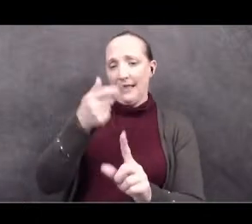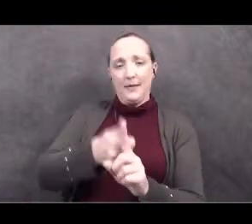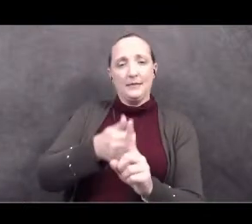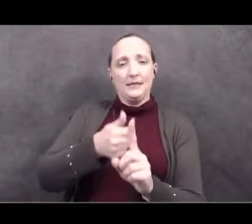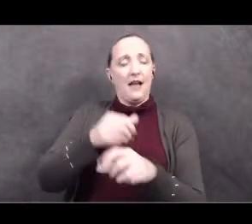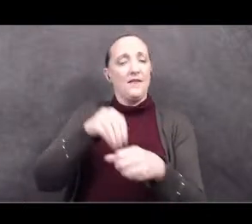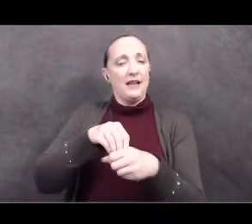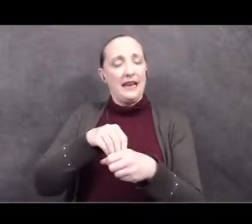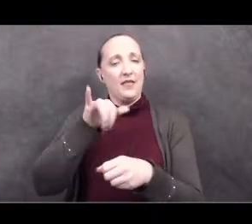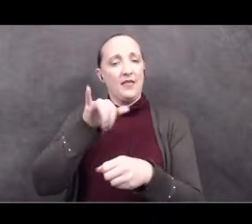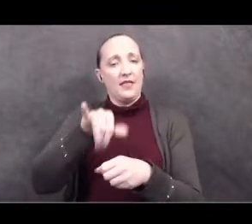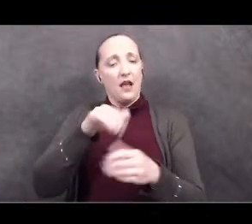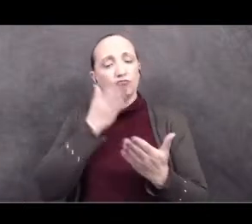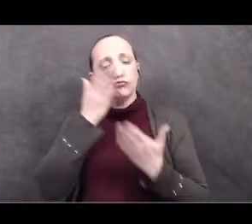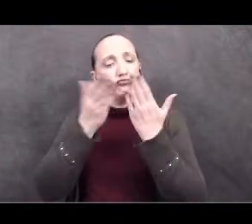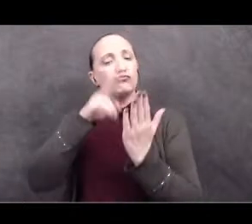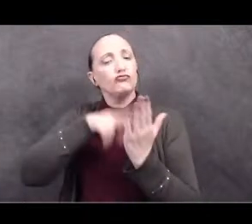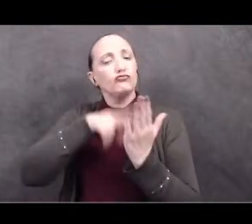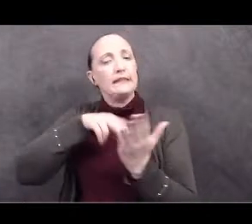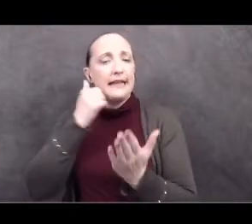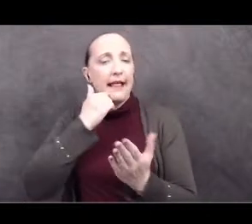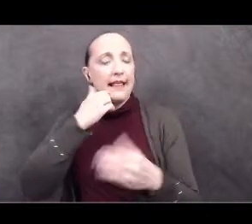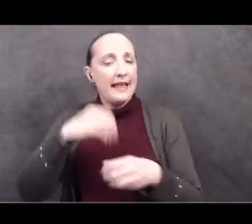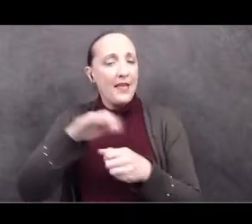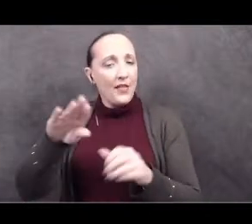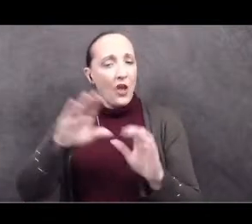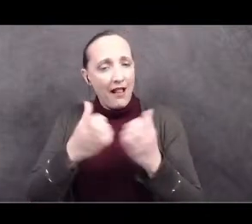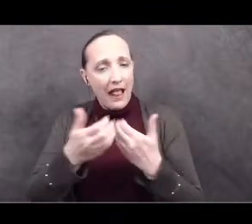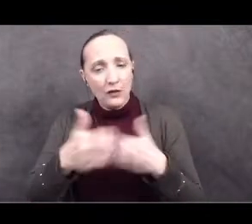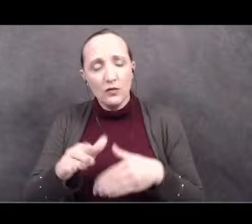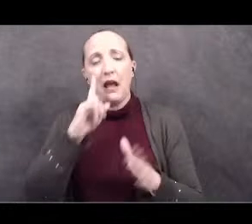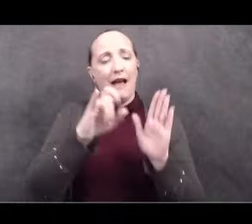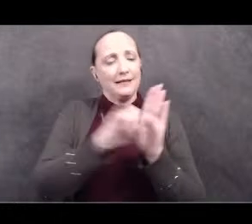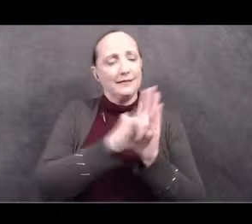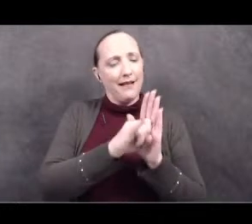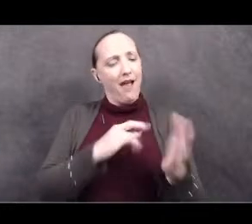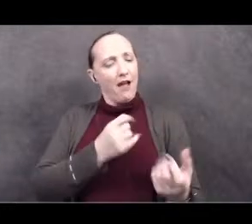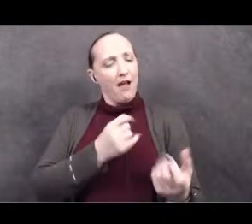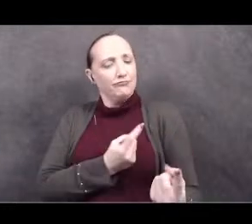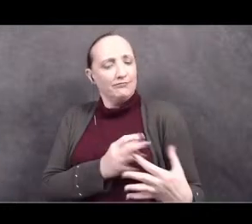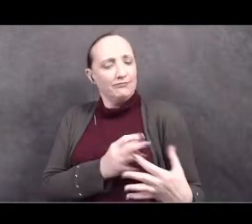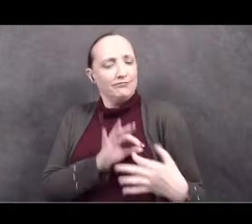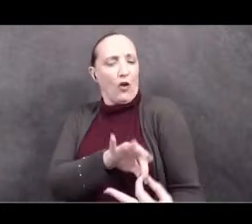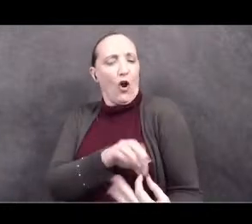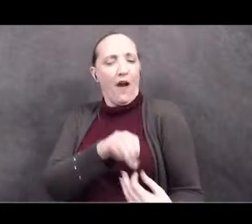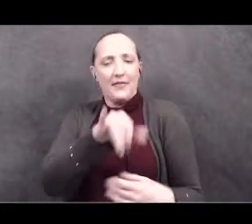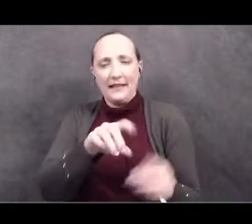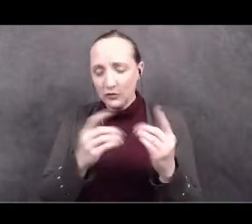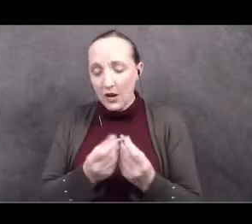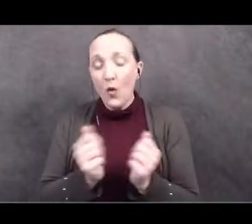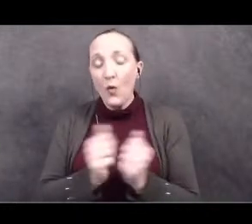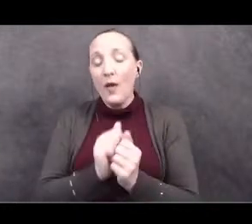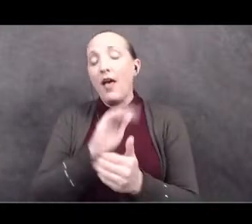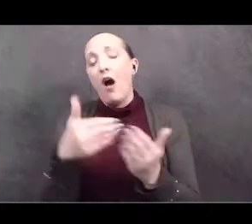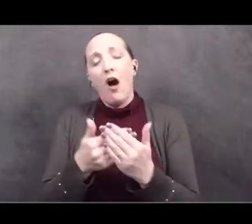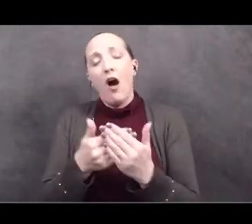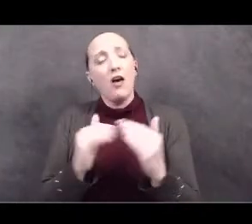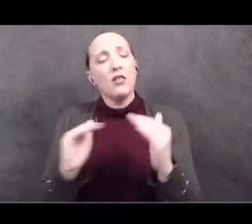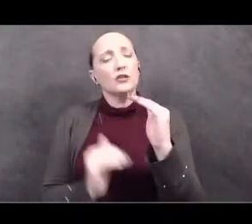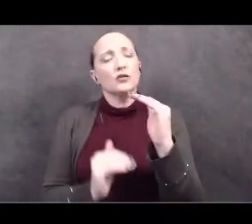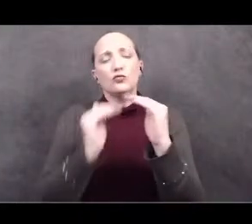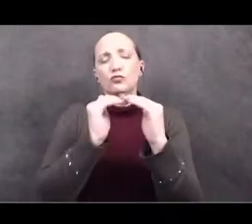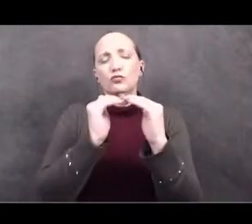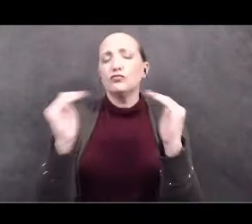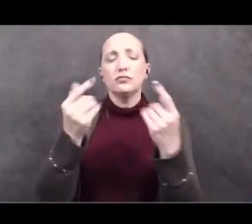read daily in their classrooms so they can identify and feel part of this district with all of the social injustices that arose in the spring and